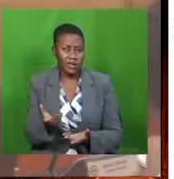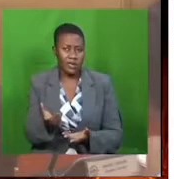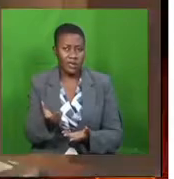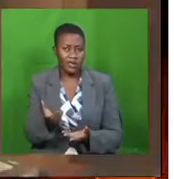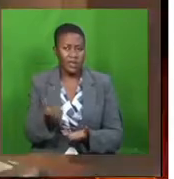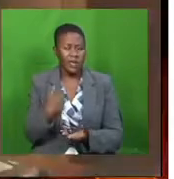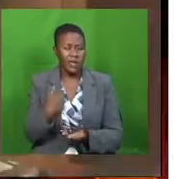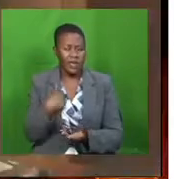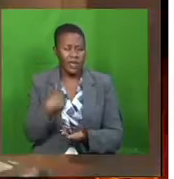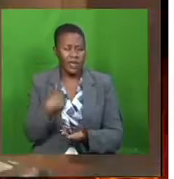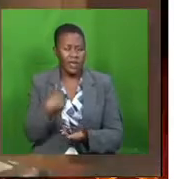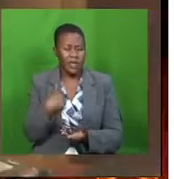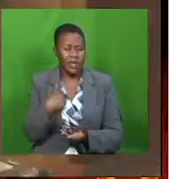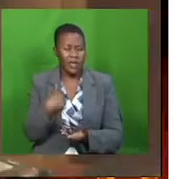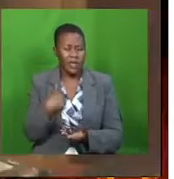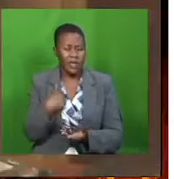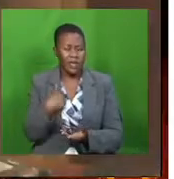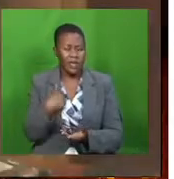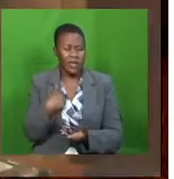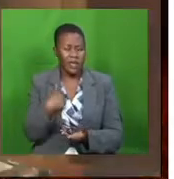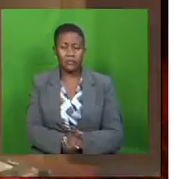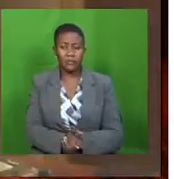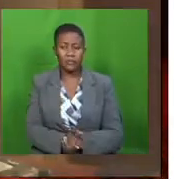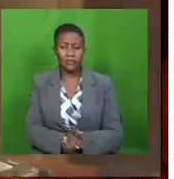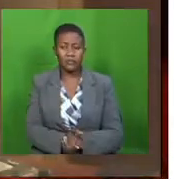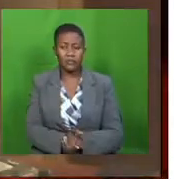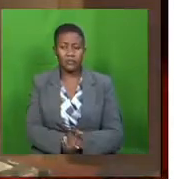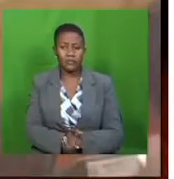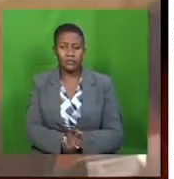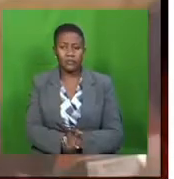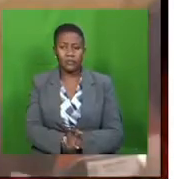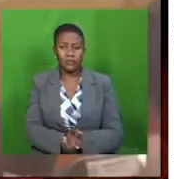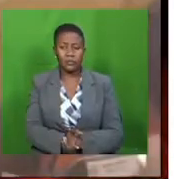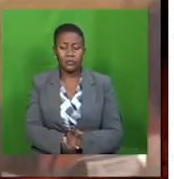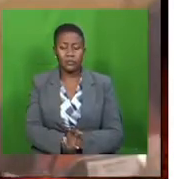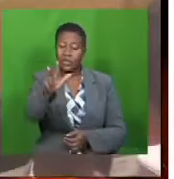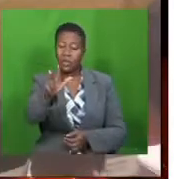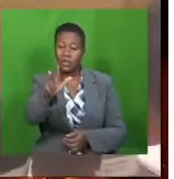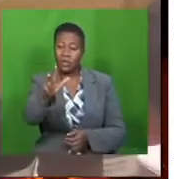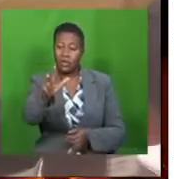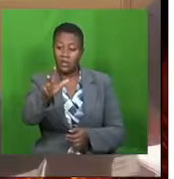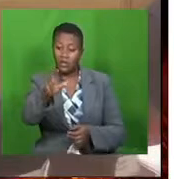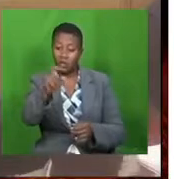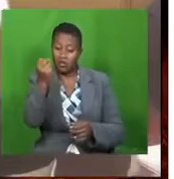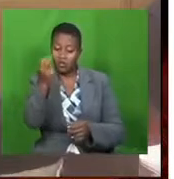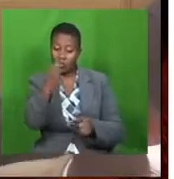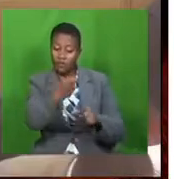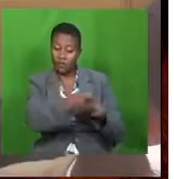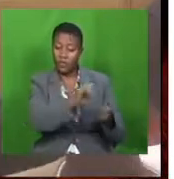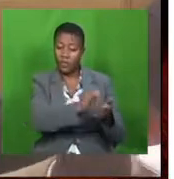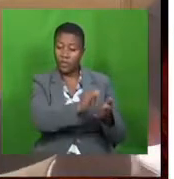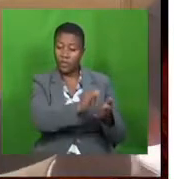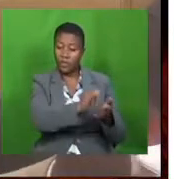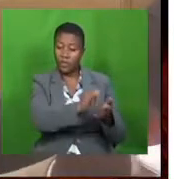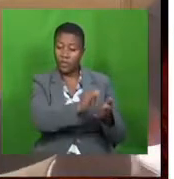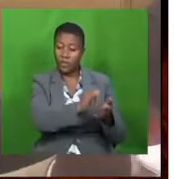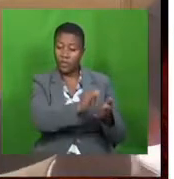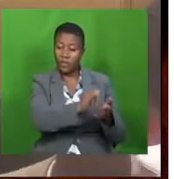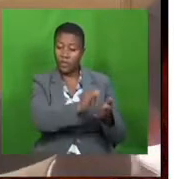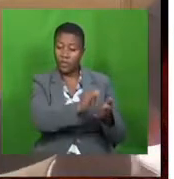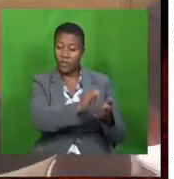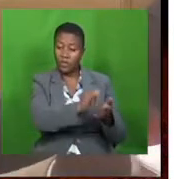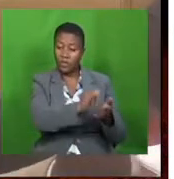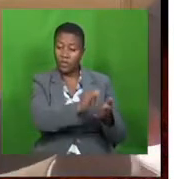ye second deputy me ba cho committee you no know, afi ne ba be chairman na se wo mu a ranking members na ne be di anim senate